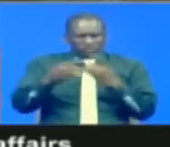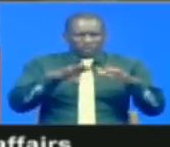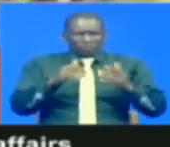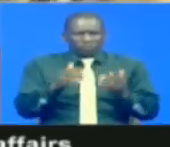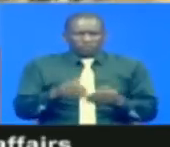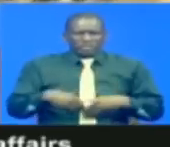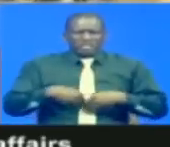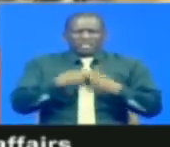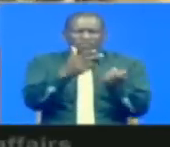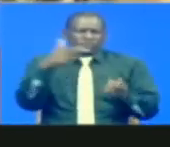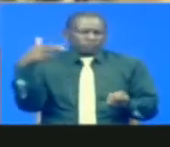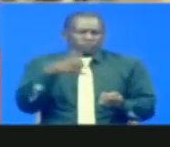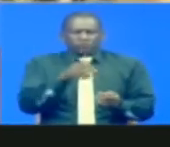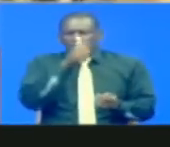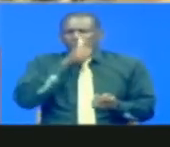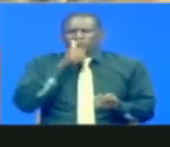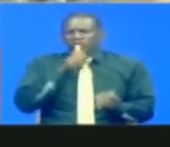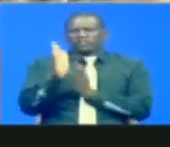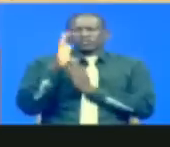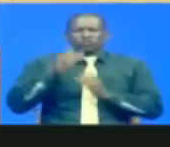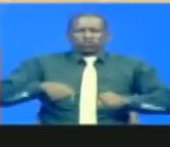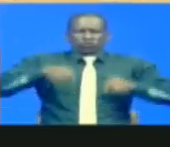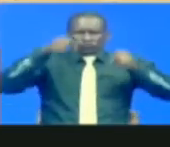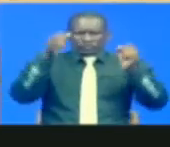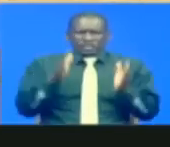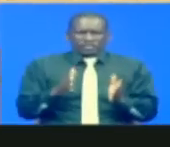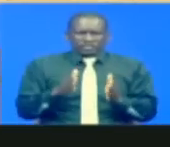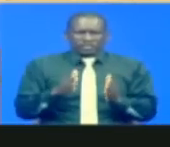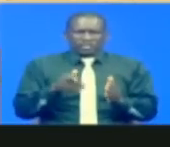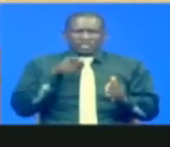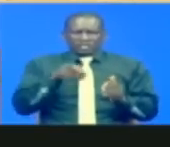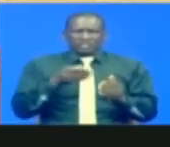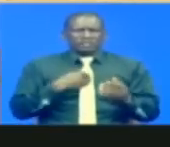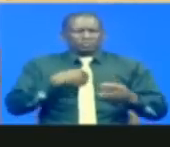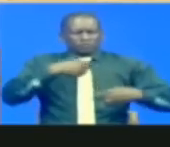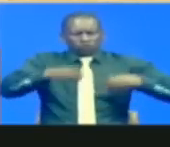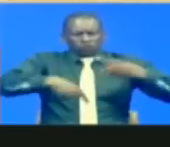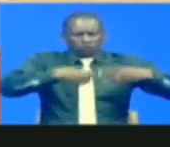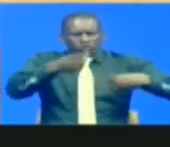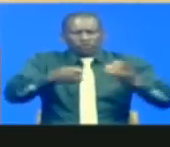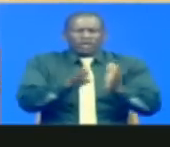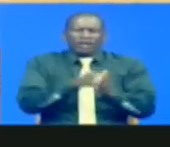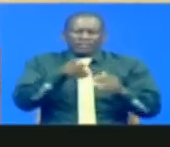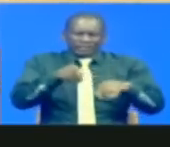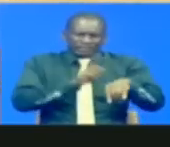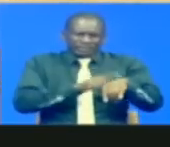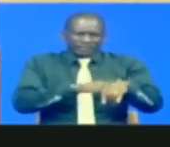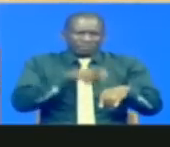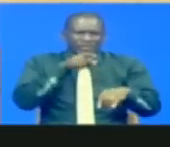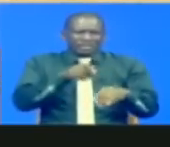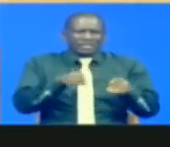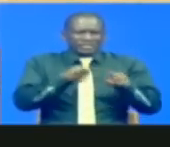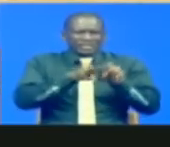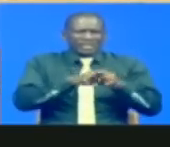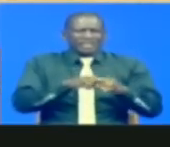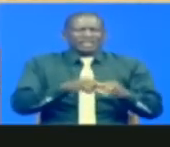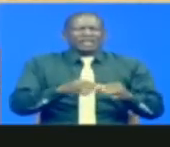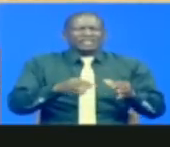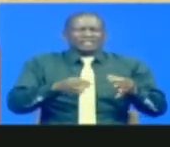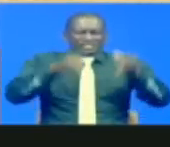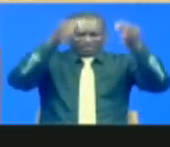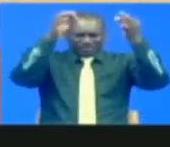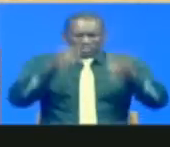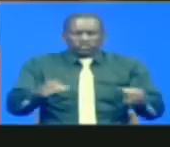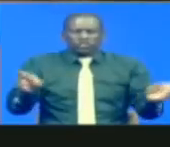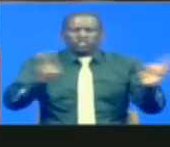private security guards manning key installations has been reignited, and this time it appears a conclusion is in